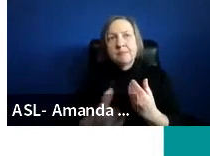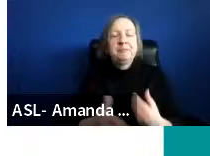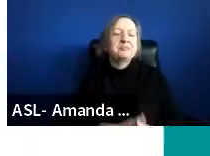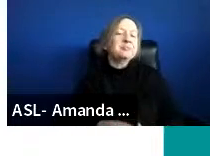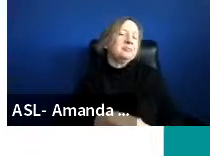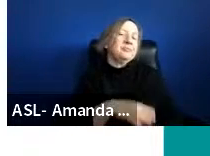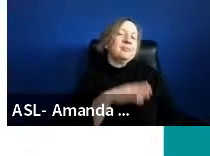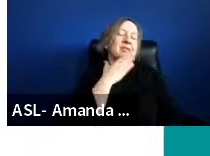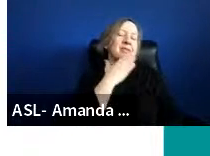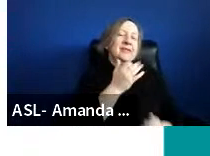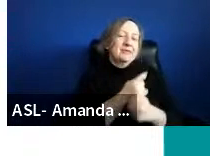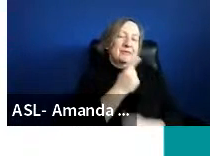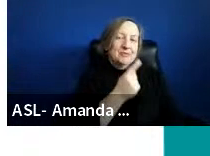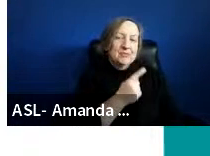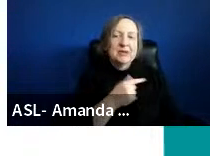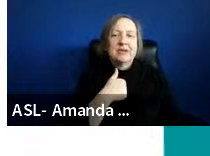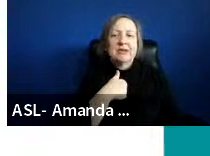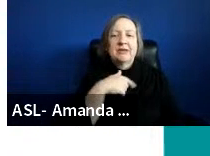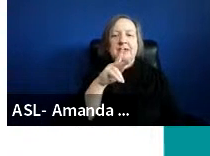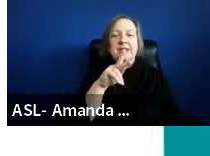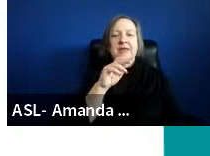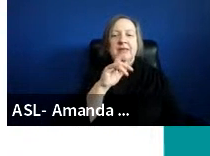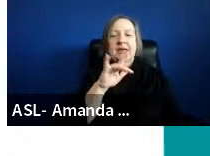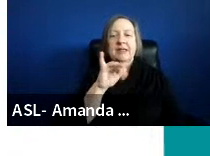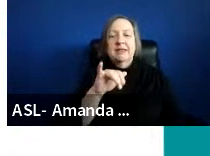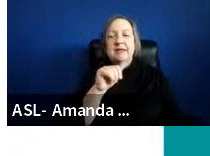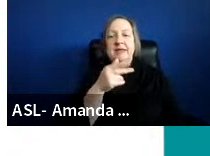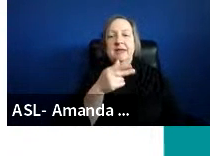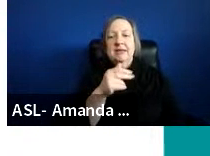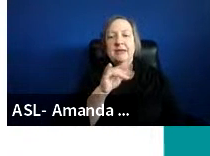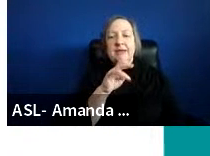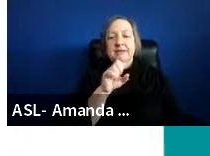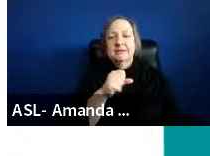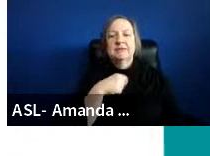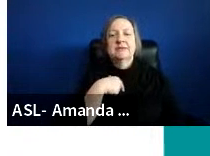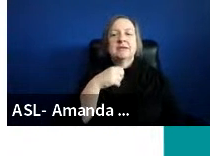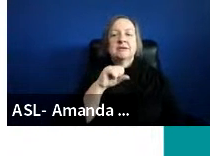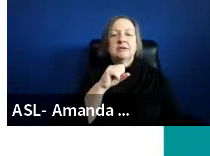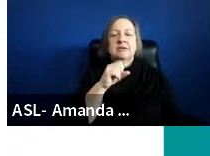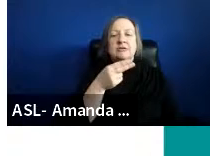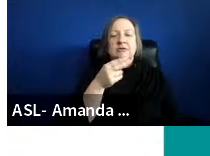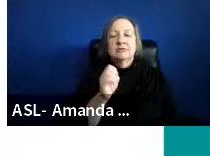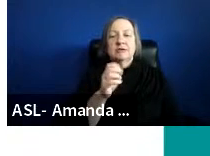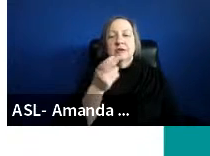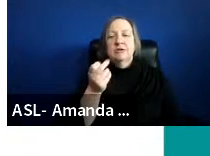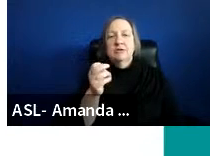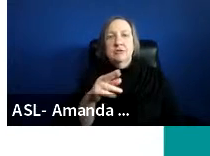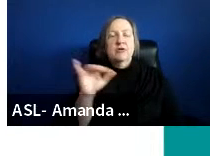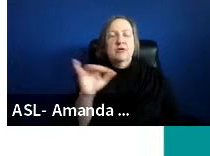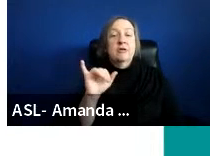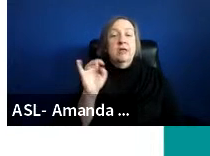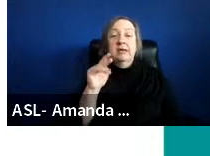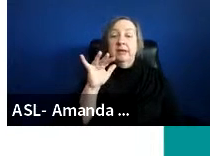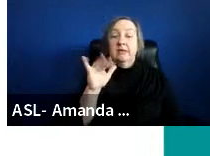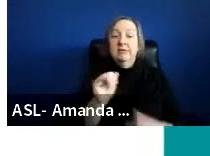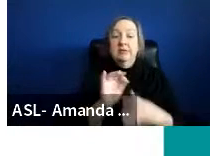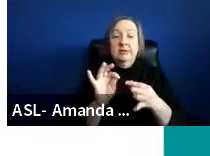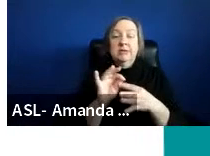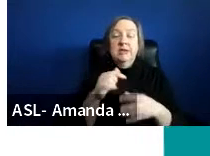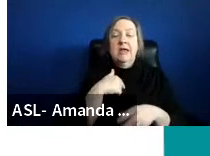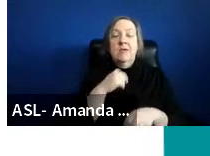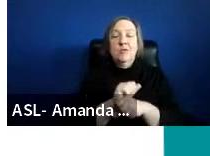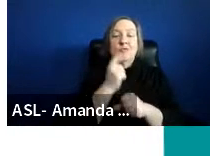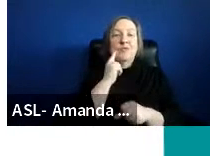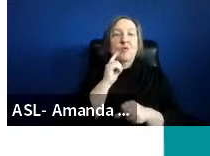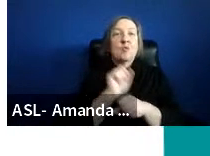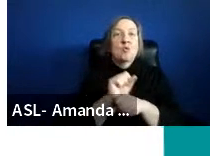Thank you, everybody. My name is Kelly Haynes. My pronouns are she, her, and like Erica said, I work for Work Systems, which